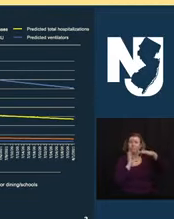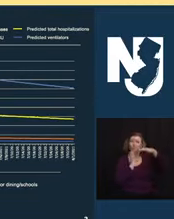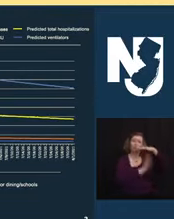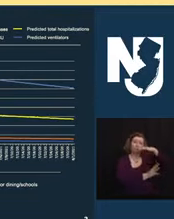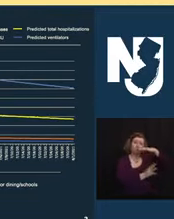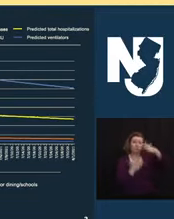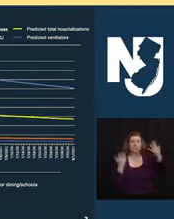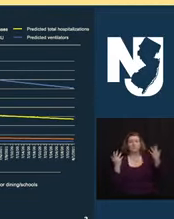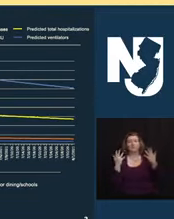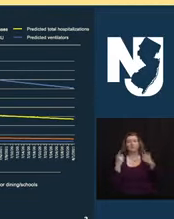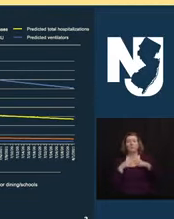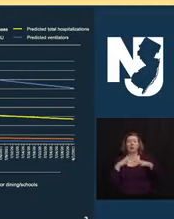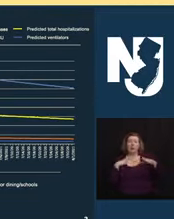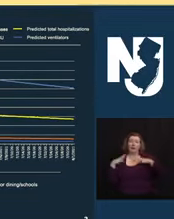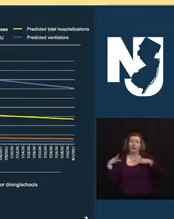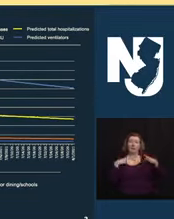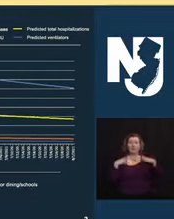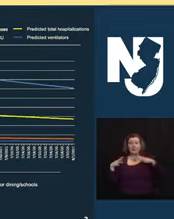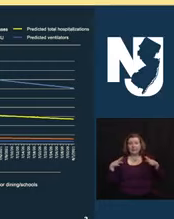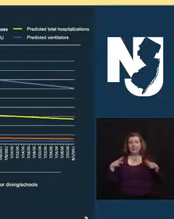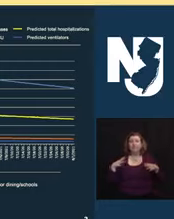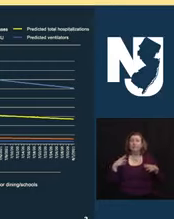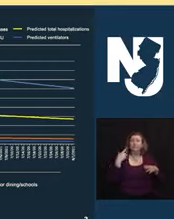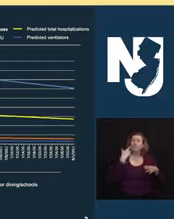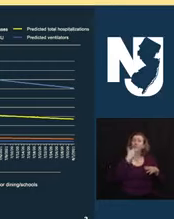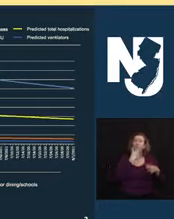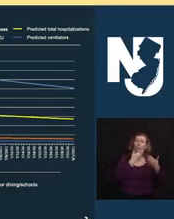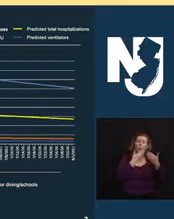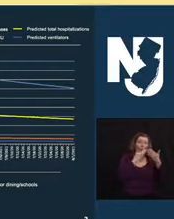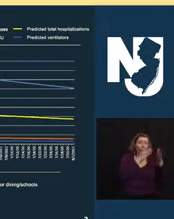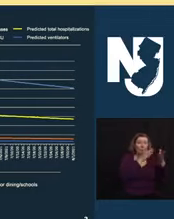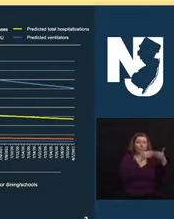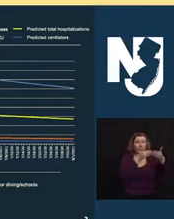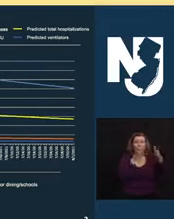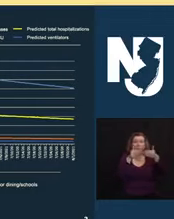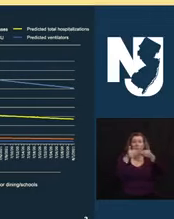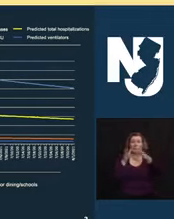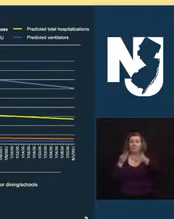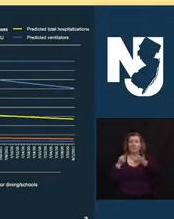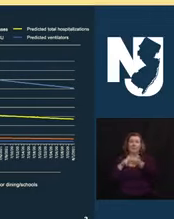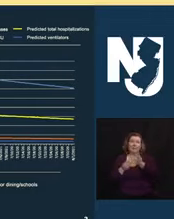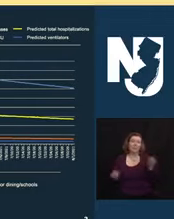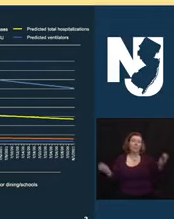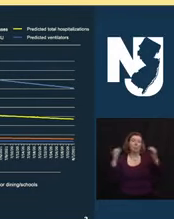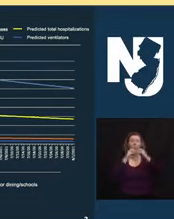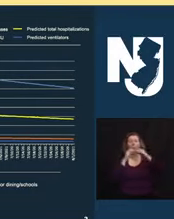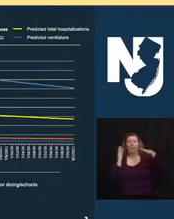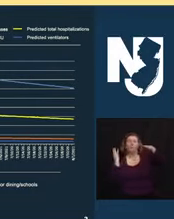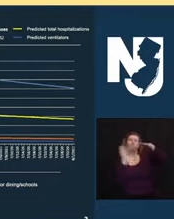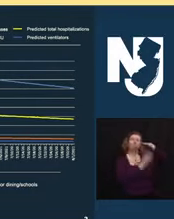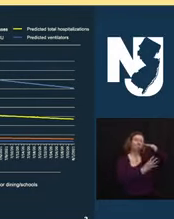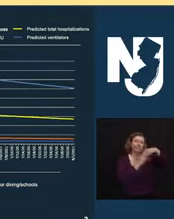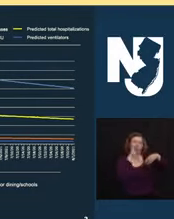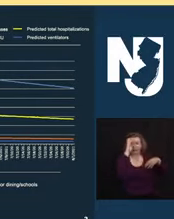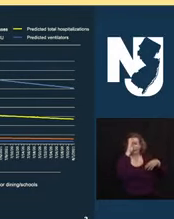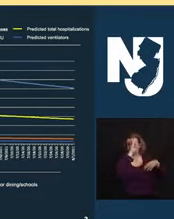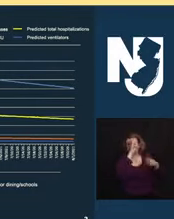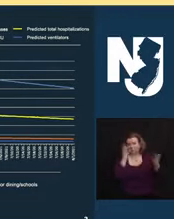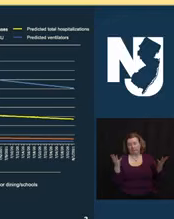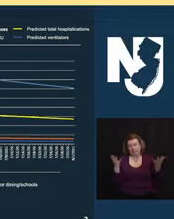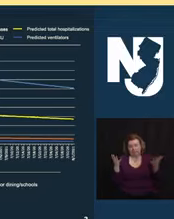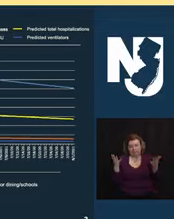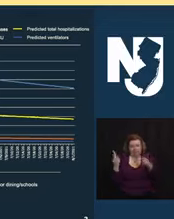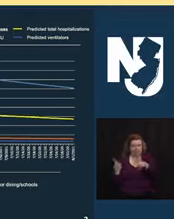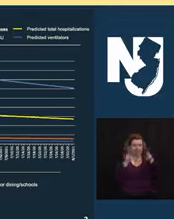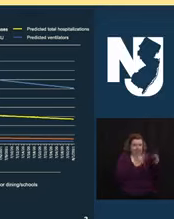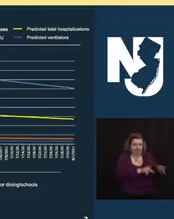and reopenings that are above what we have seen in the past. With all that being said, under this